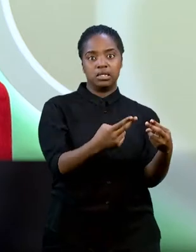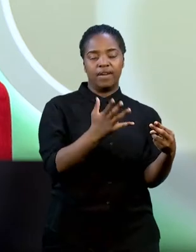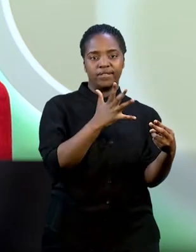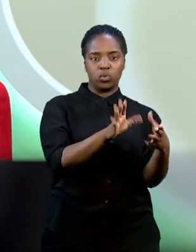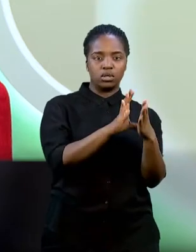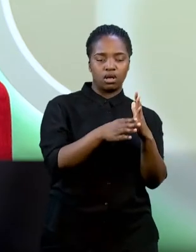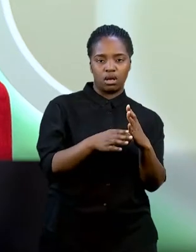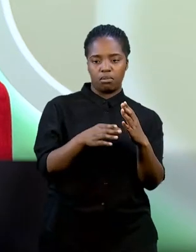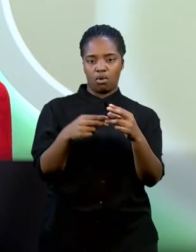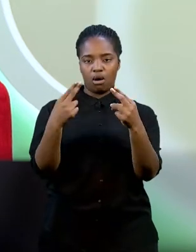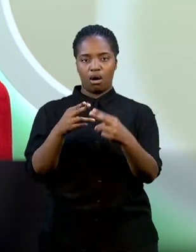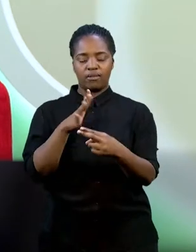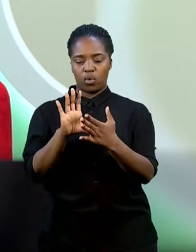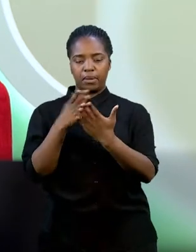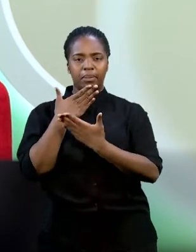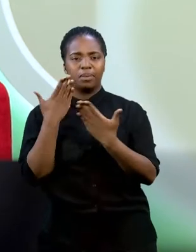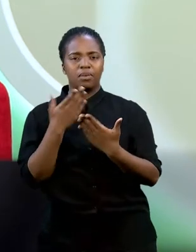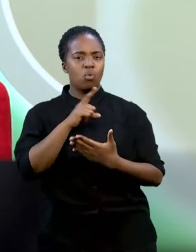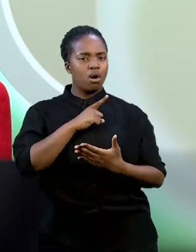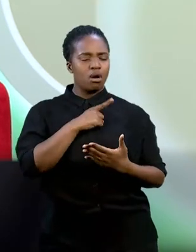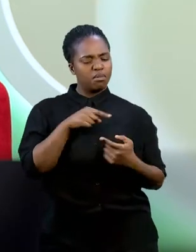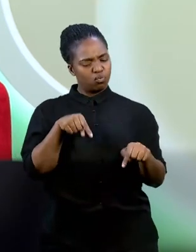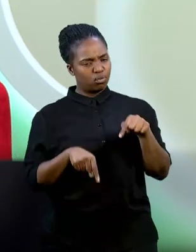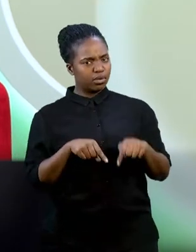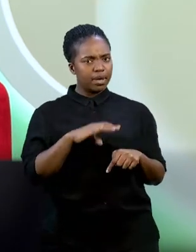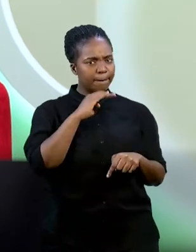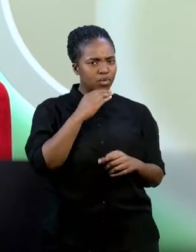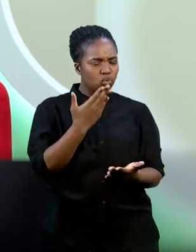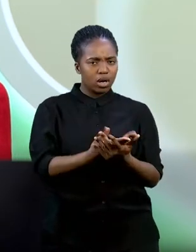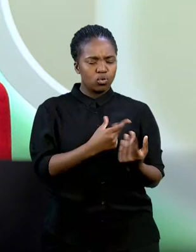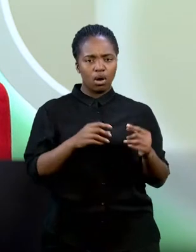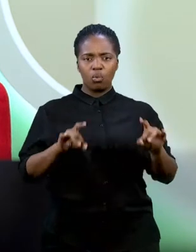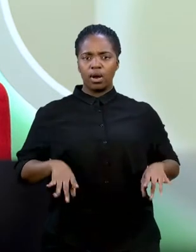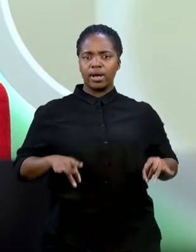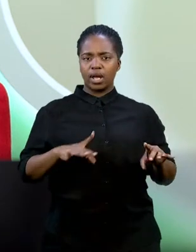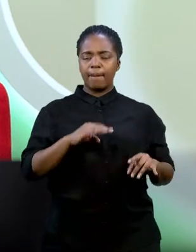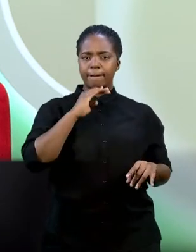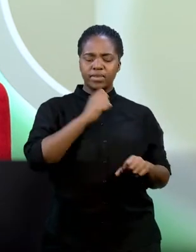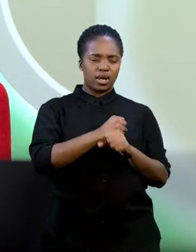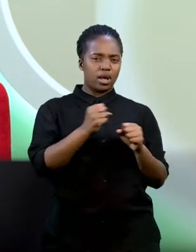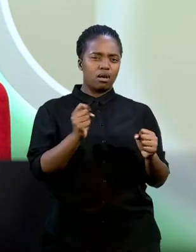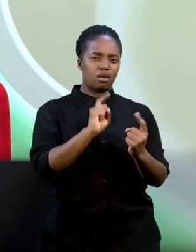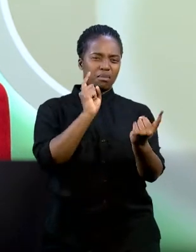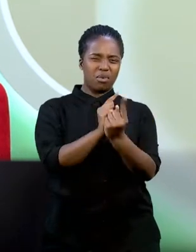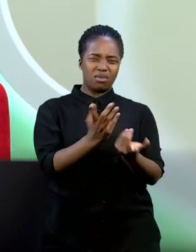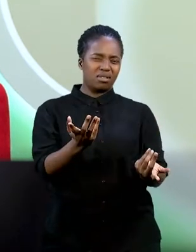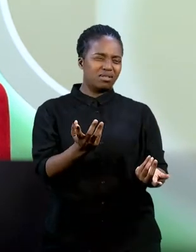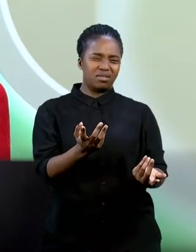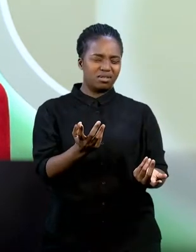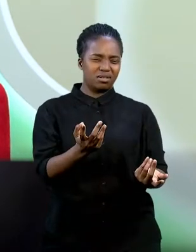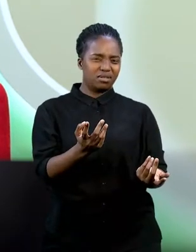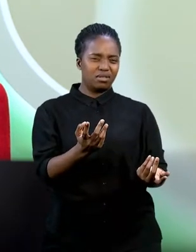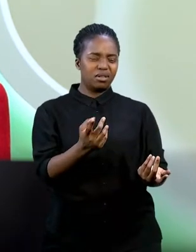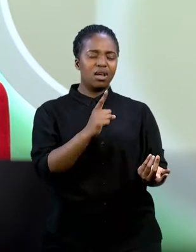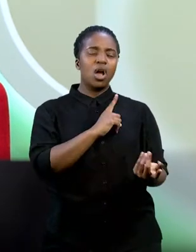nagana ka tsela tse fapaneng. So ha ke ka dula le batho ba tsamayang di-creatures fela, o tshwa gore motho o tsamaya ka wheelchair never ke mo bone. You understand?